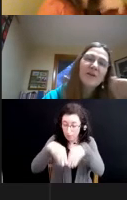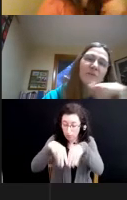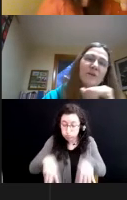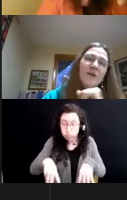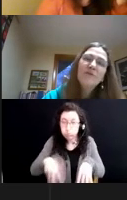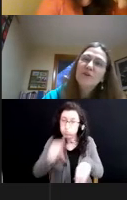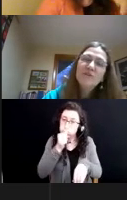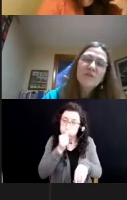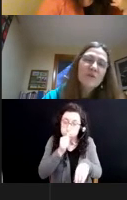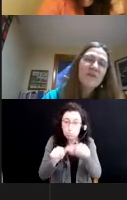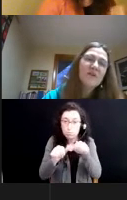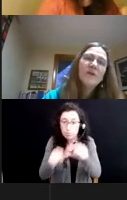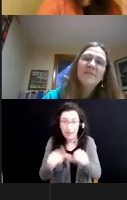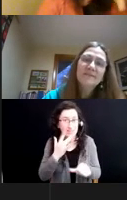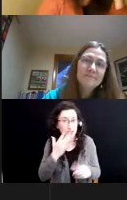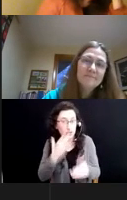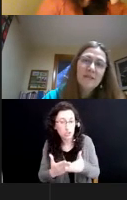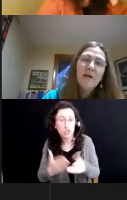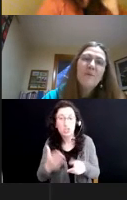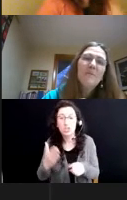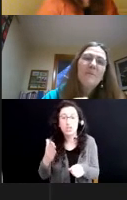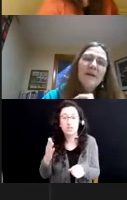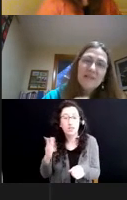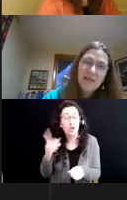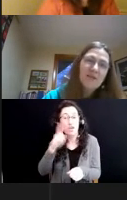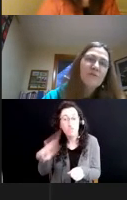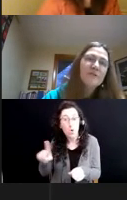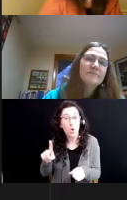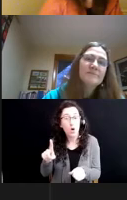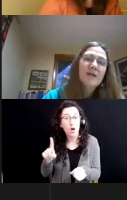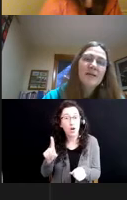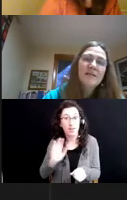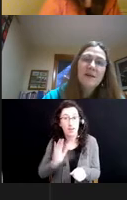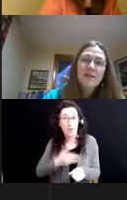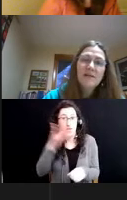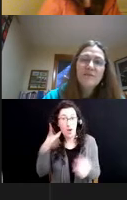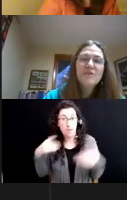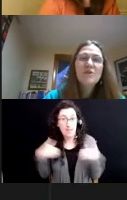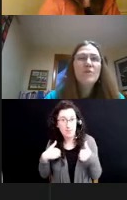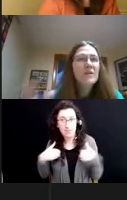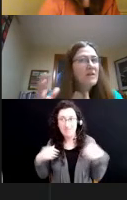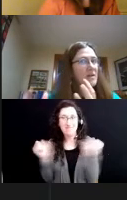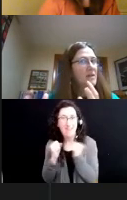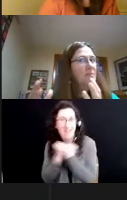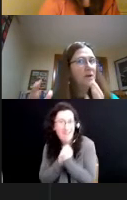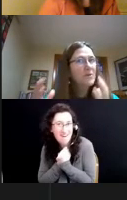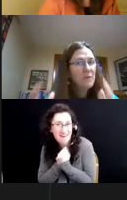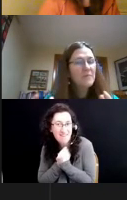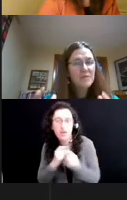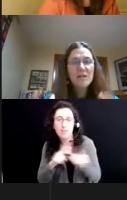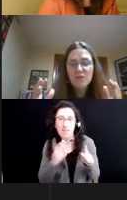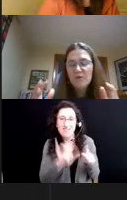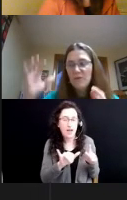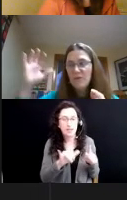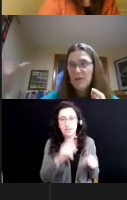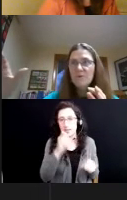highly palatable. For those of us with livestock, we love it. But it takes over and it's not native. So really think about your